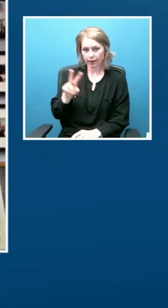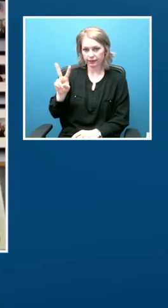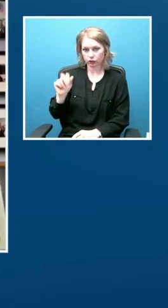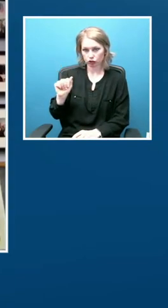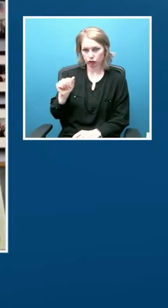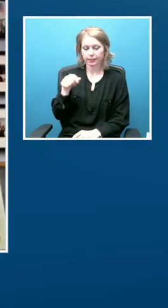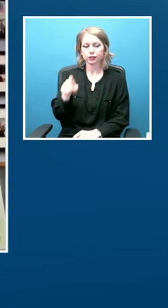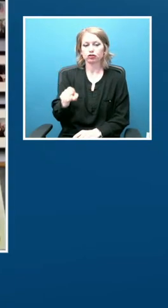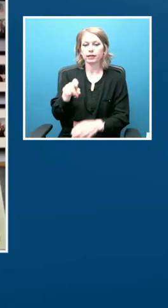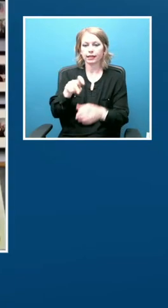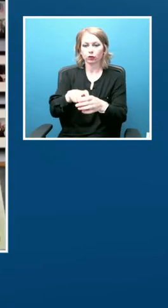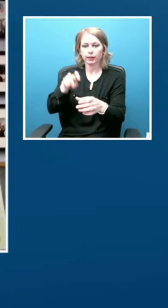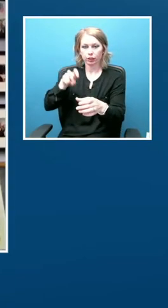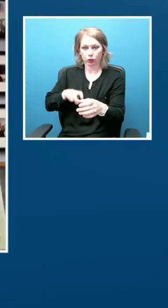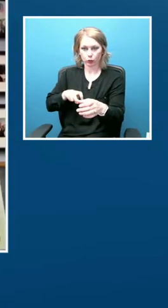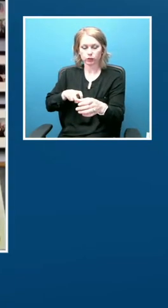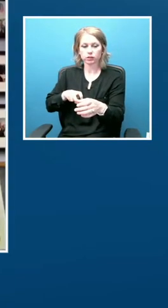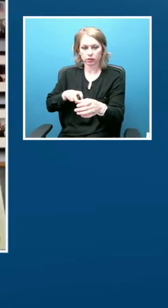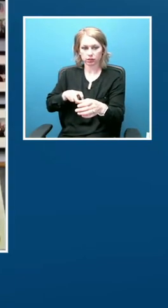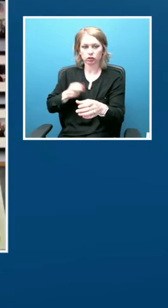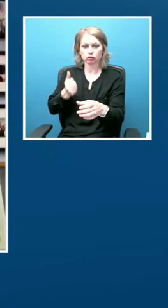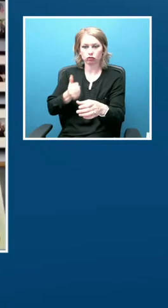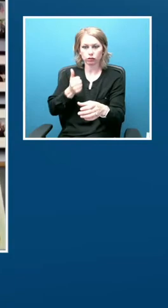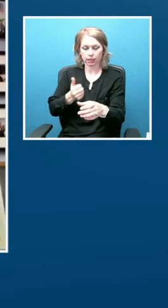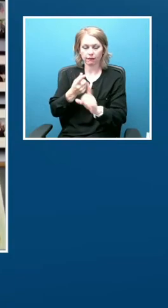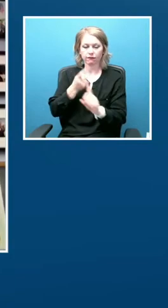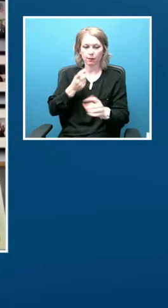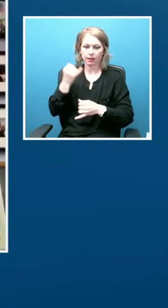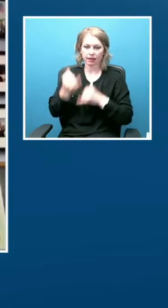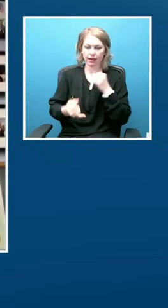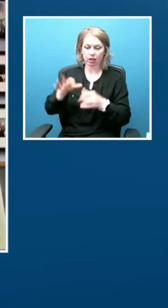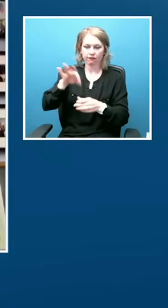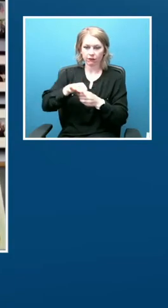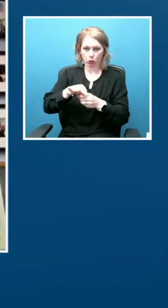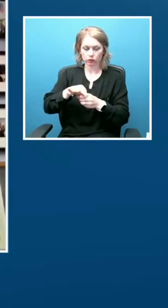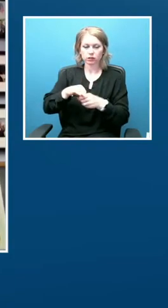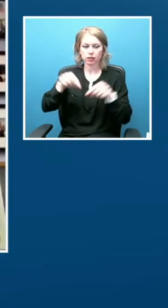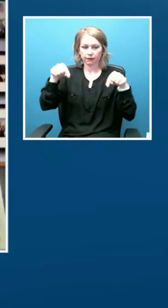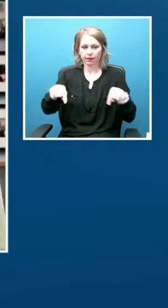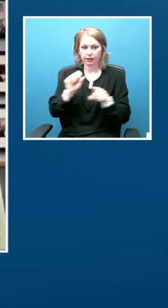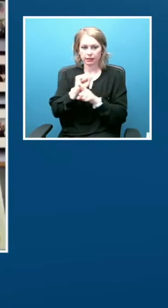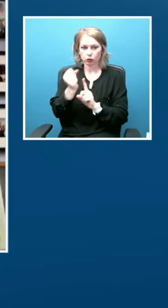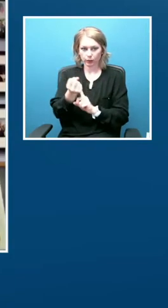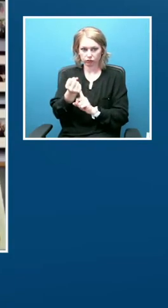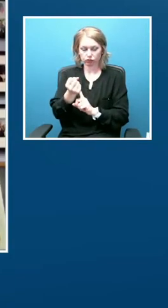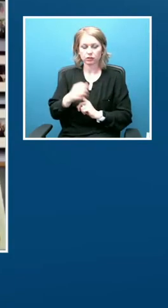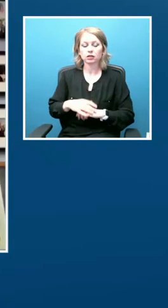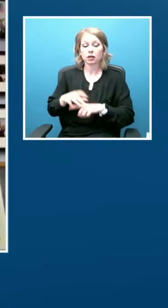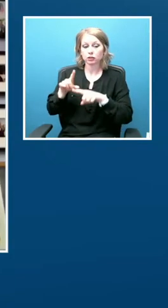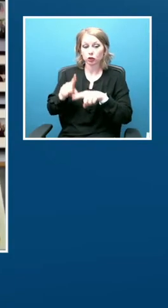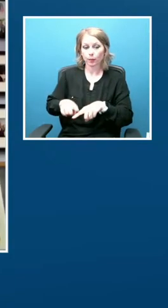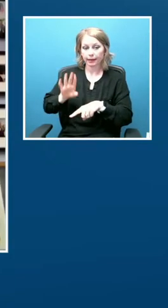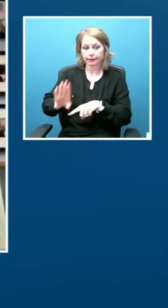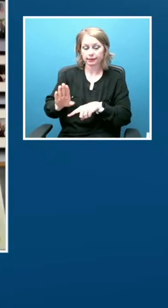from the final action of this body. Based on your past participation, she